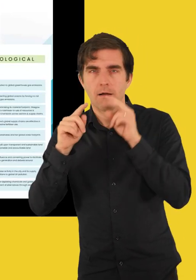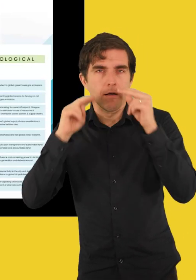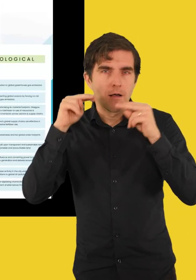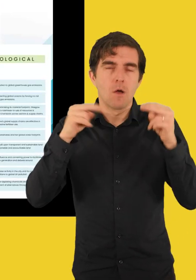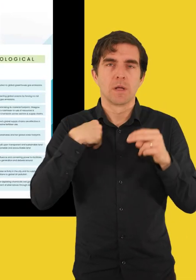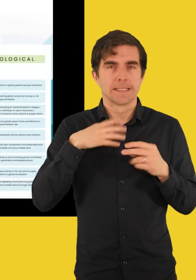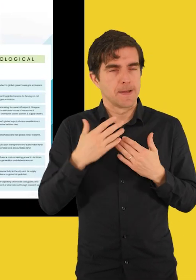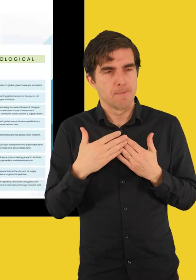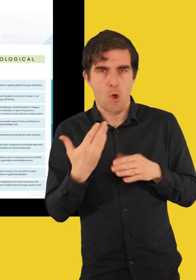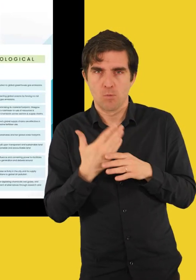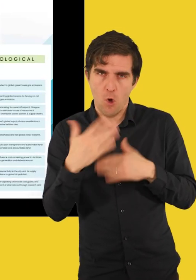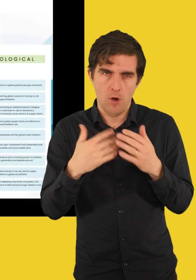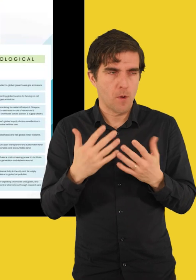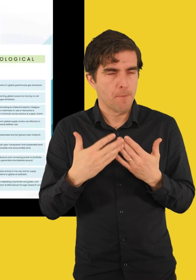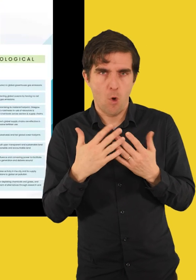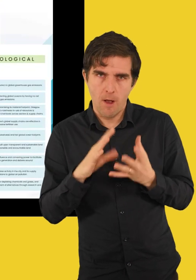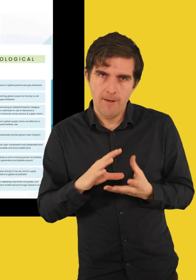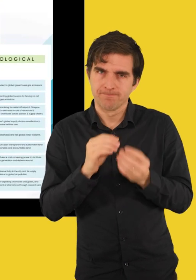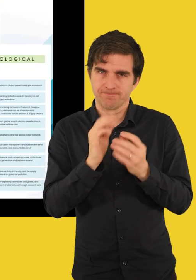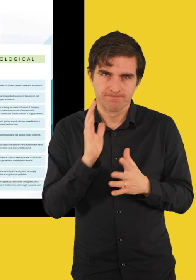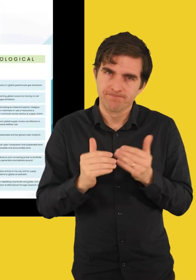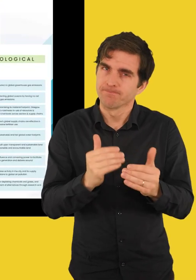and we will need to do further work to